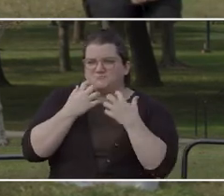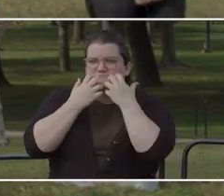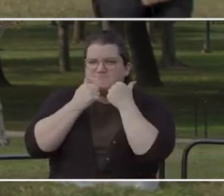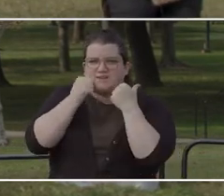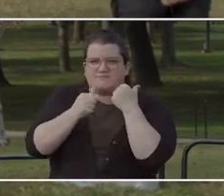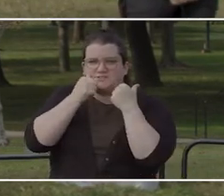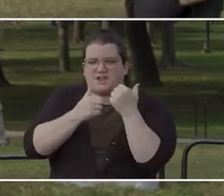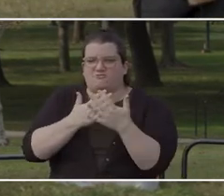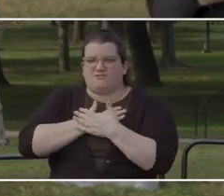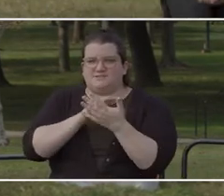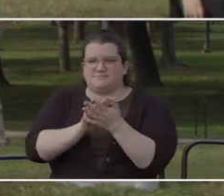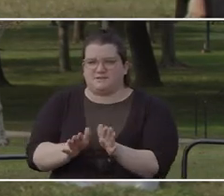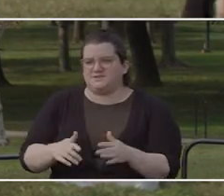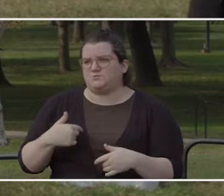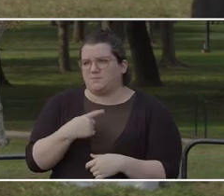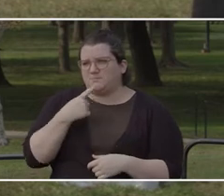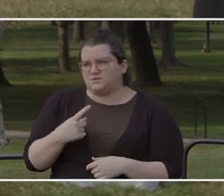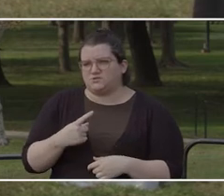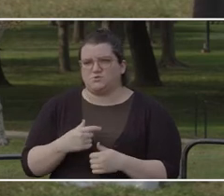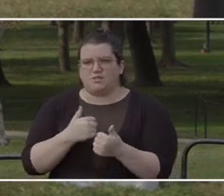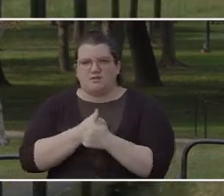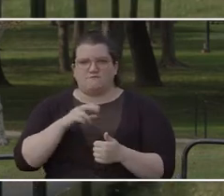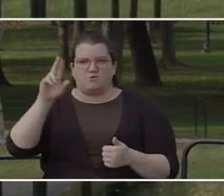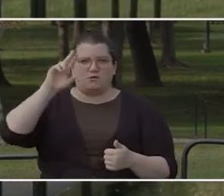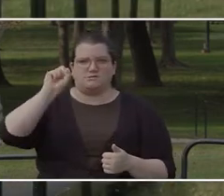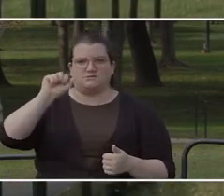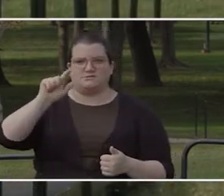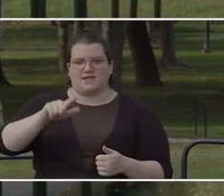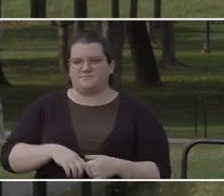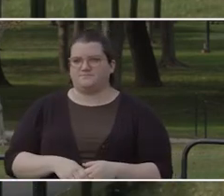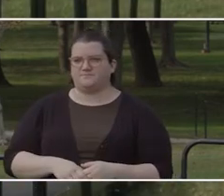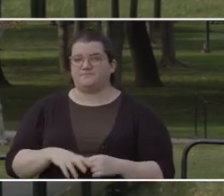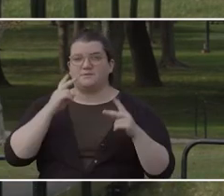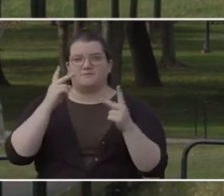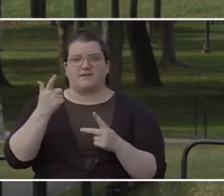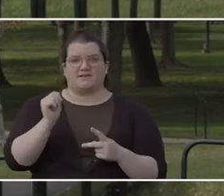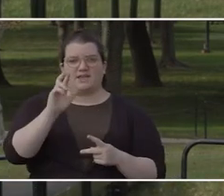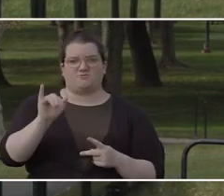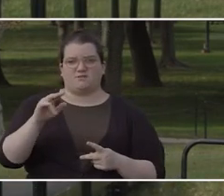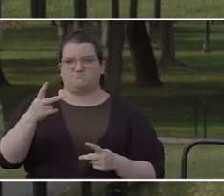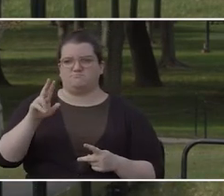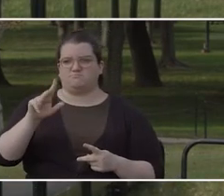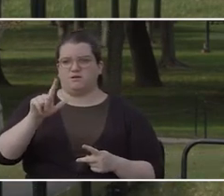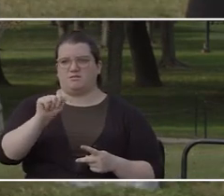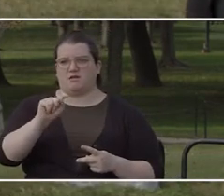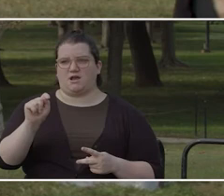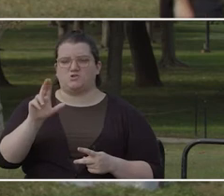Rest in peace. We miss you. Love you, Uncle Sal. In memory of Gary Pilott, United States Army.